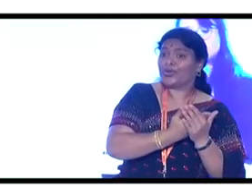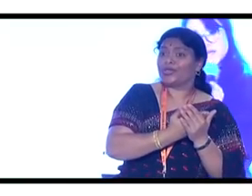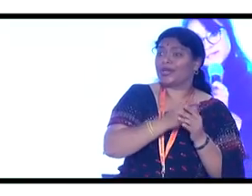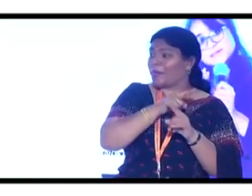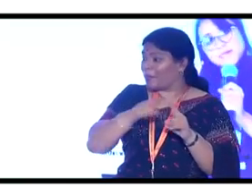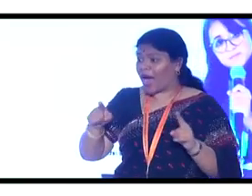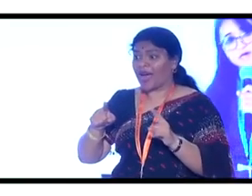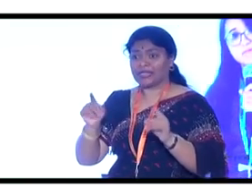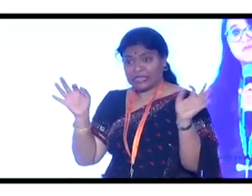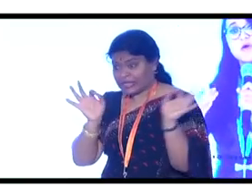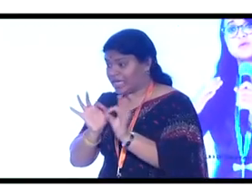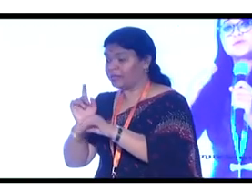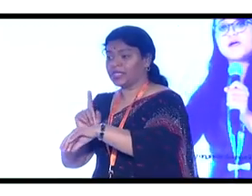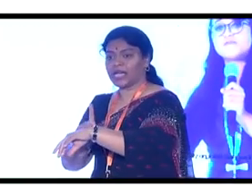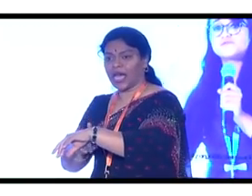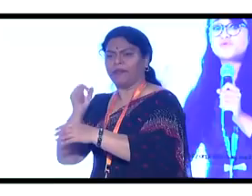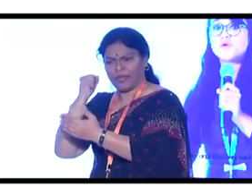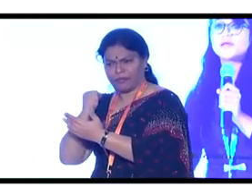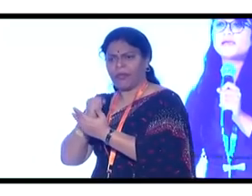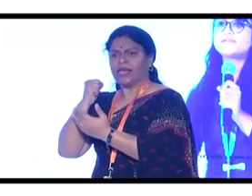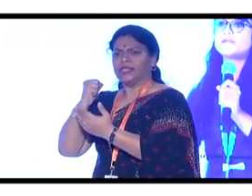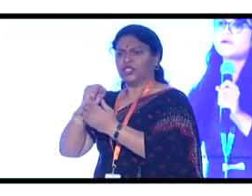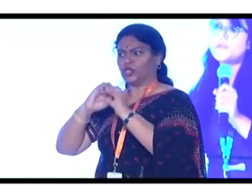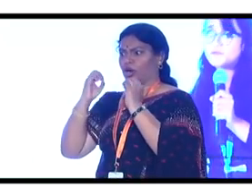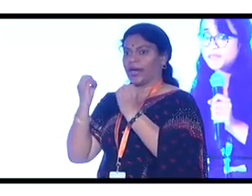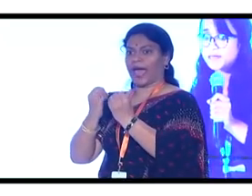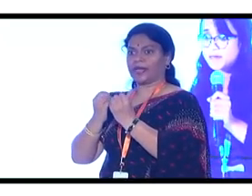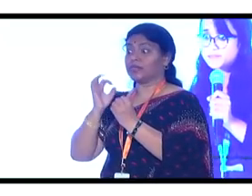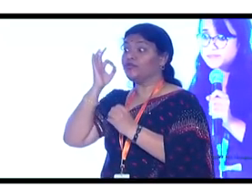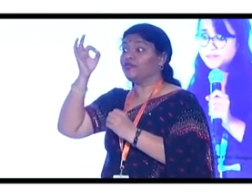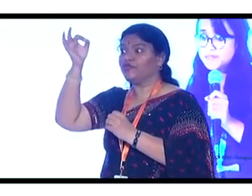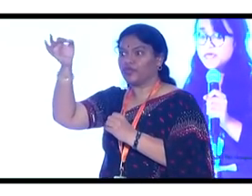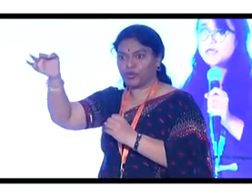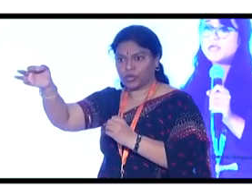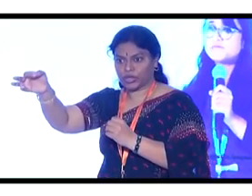that at the same time, we also have to organize the career melas.